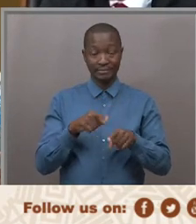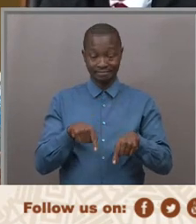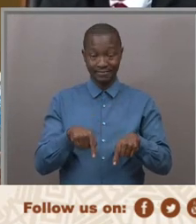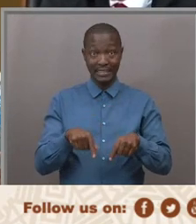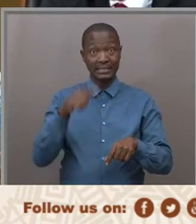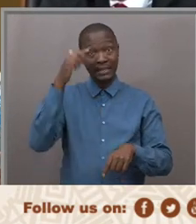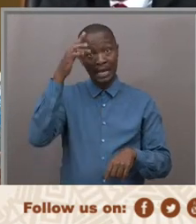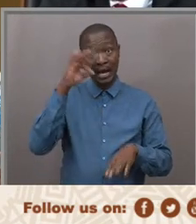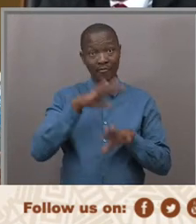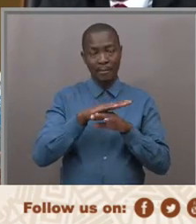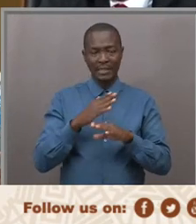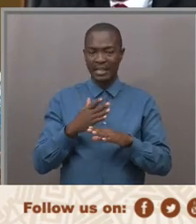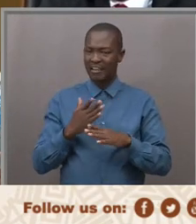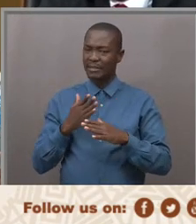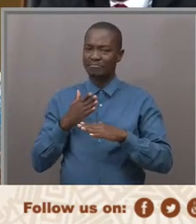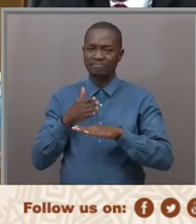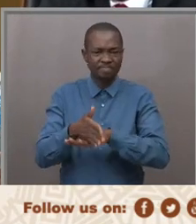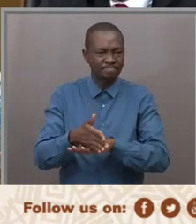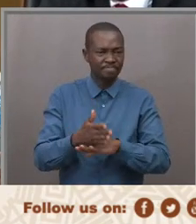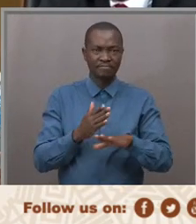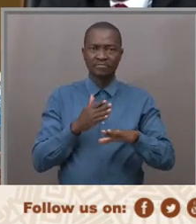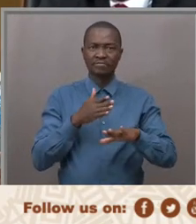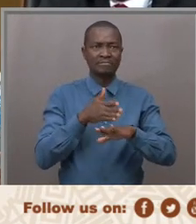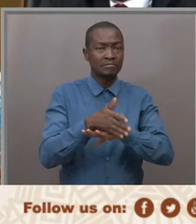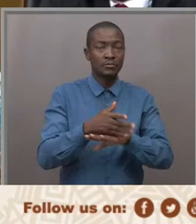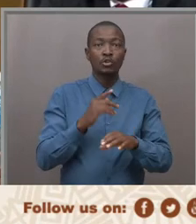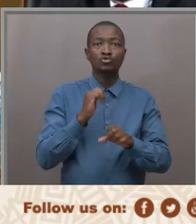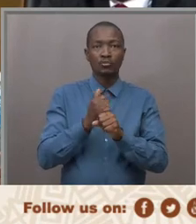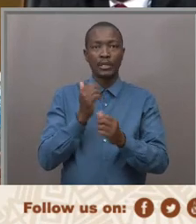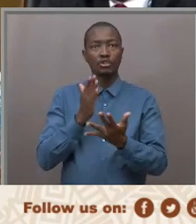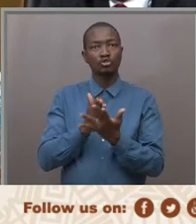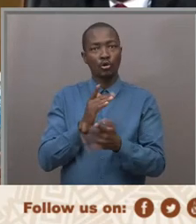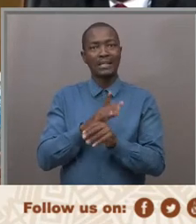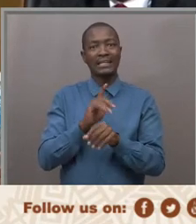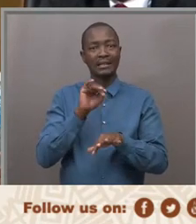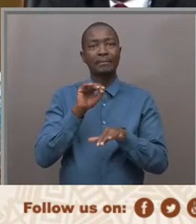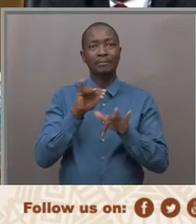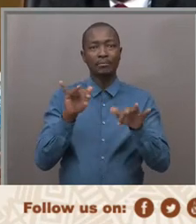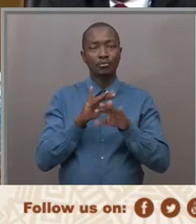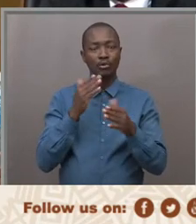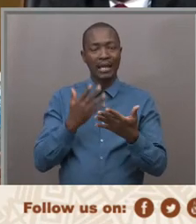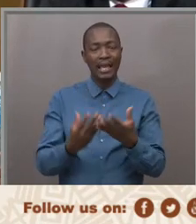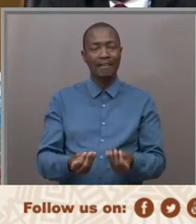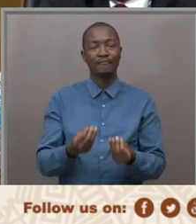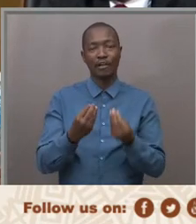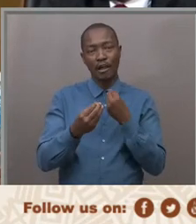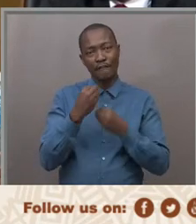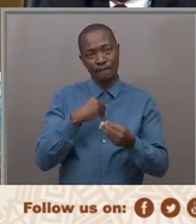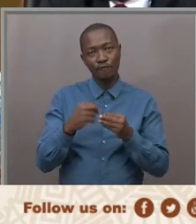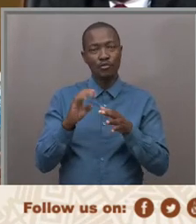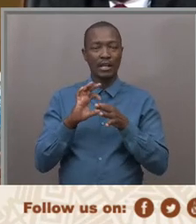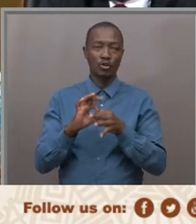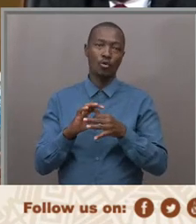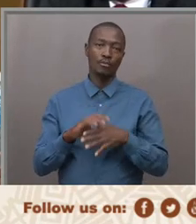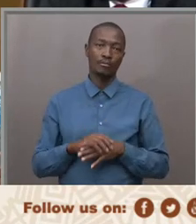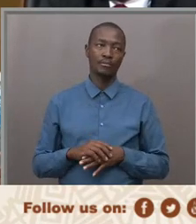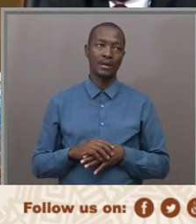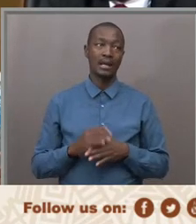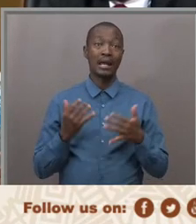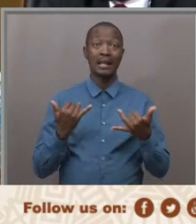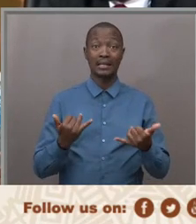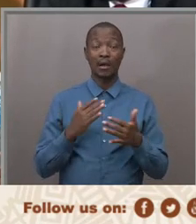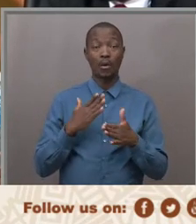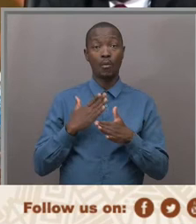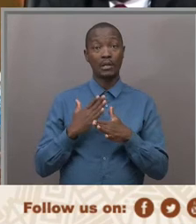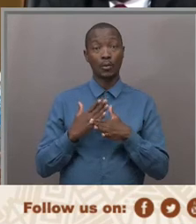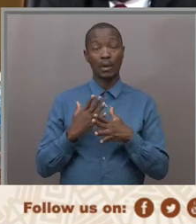been intervening to ensure people can put bread on the table. I therefore now want to deal with an important area of